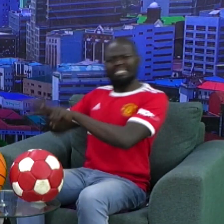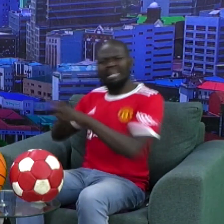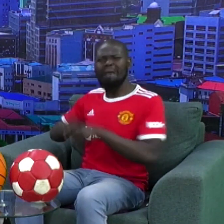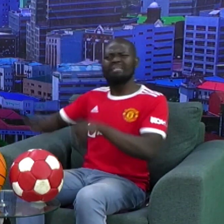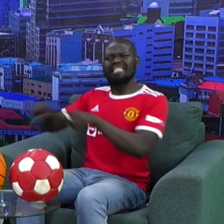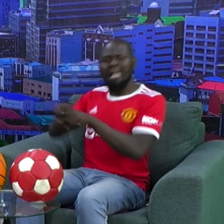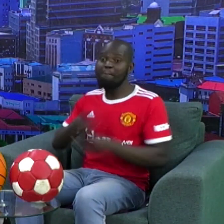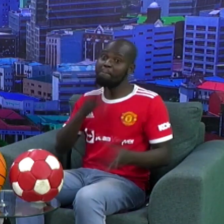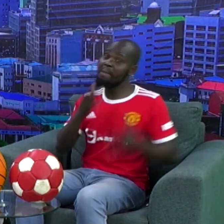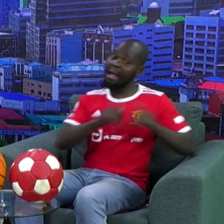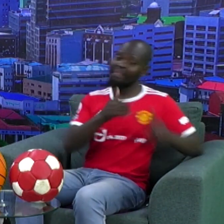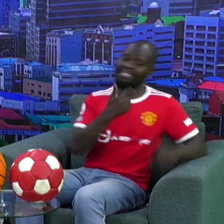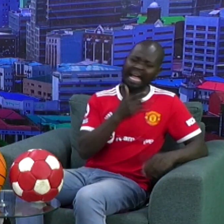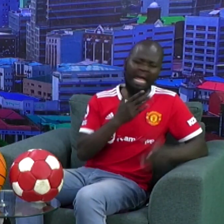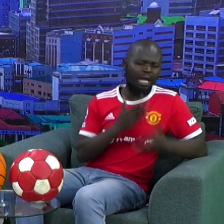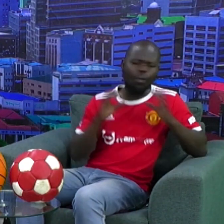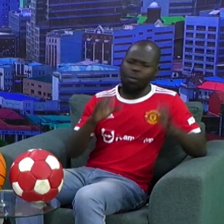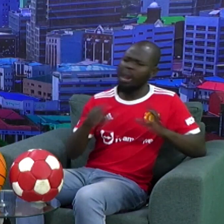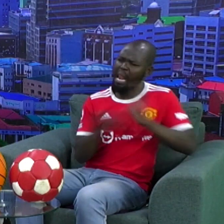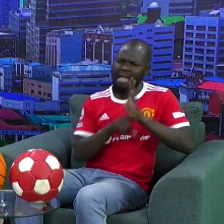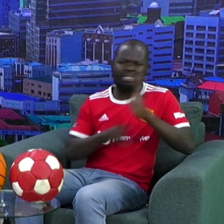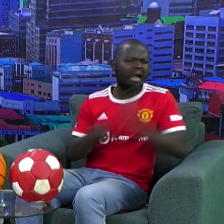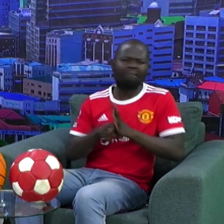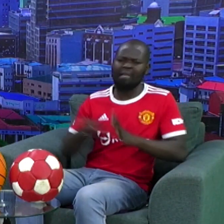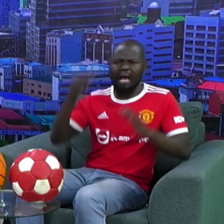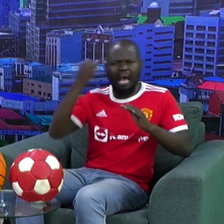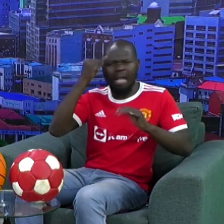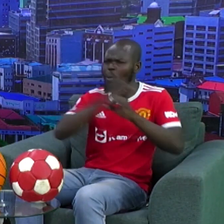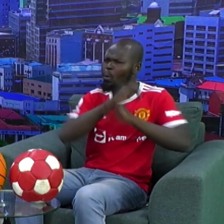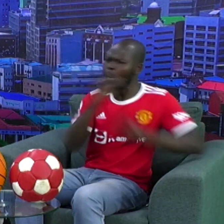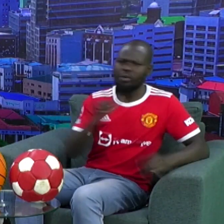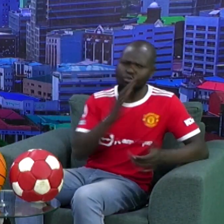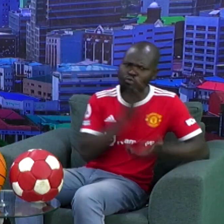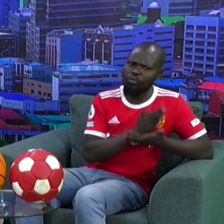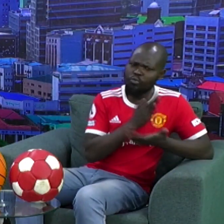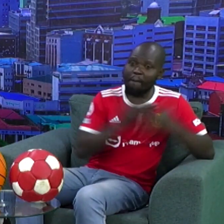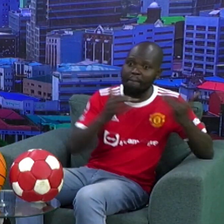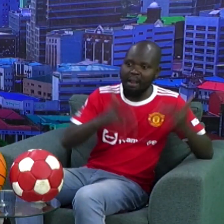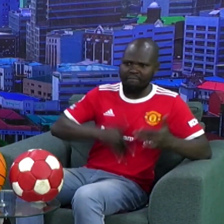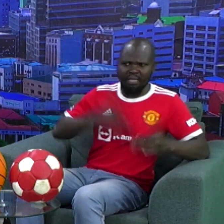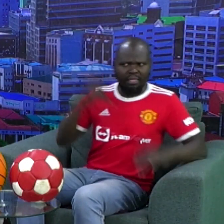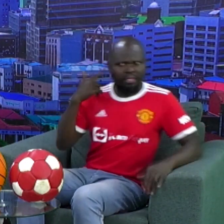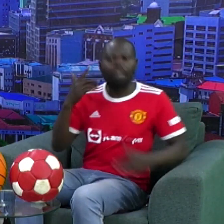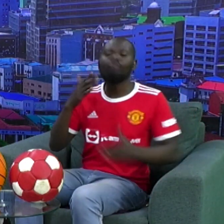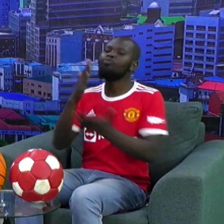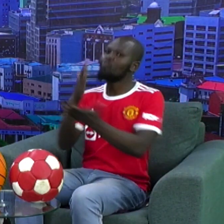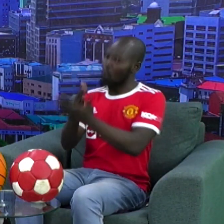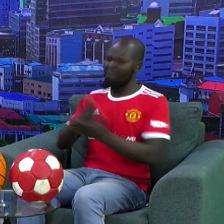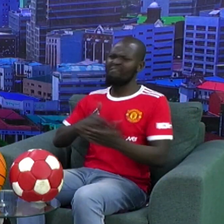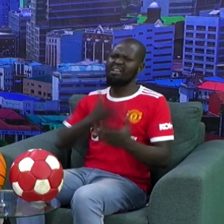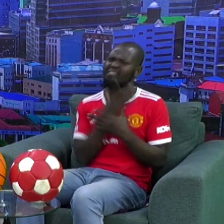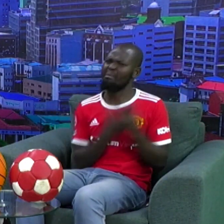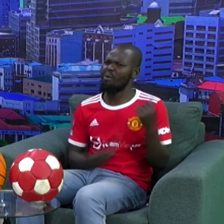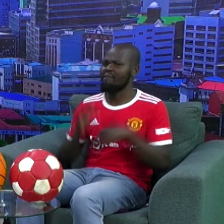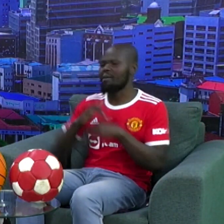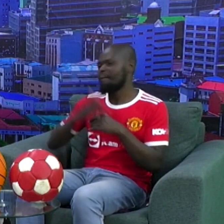are experienced have been in the game for the long time. I think that is not really positive for the